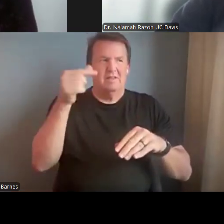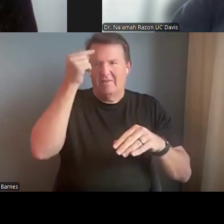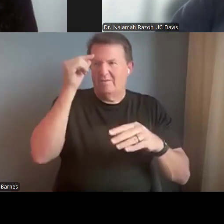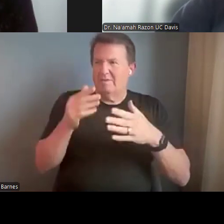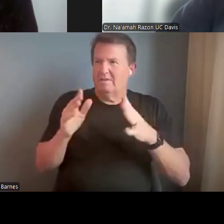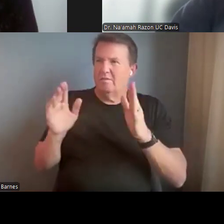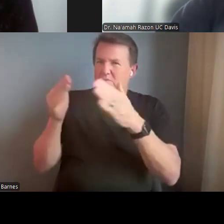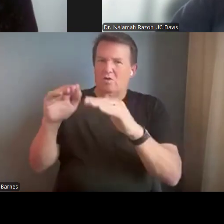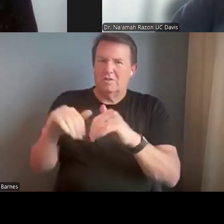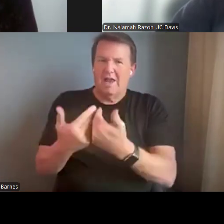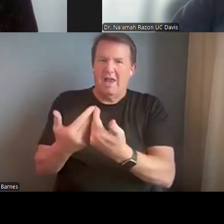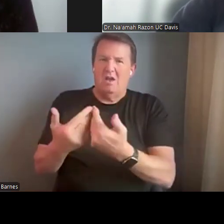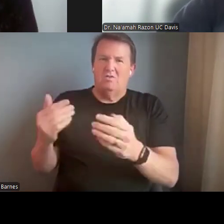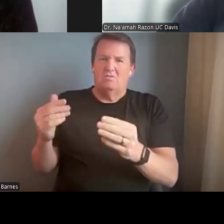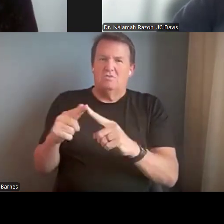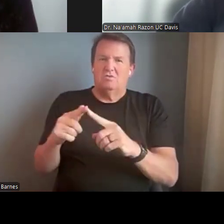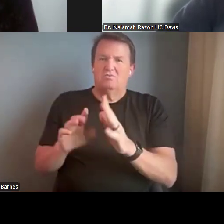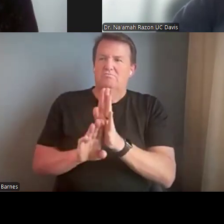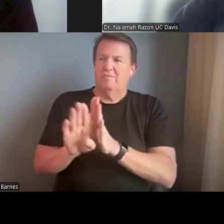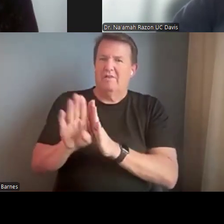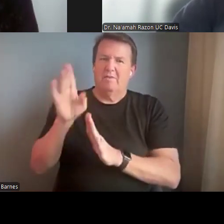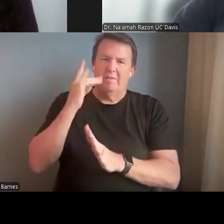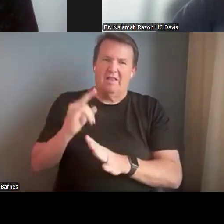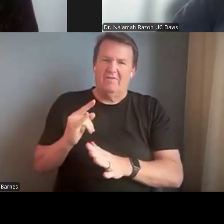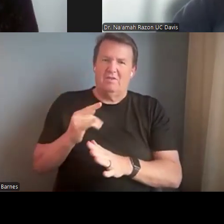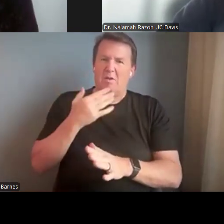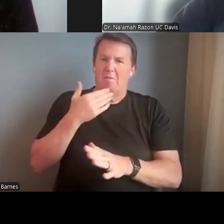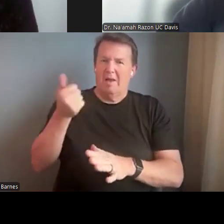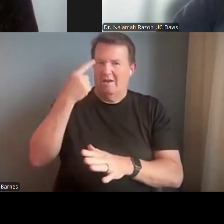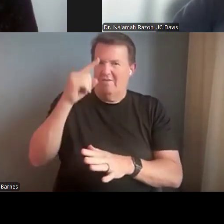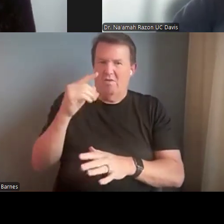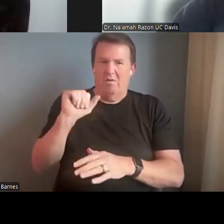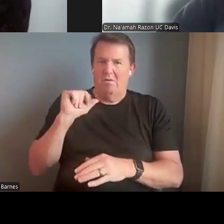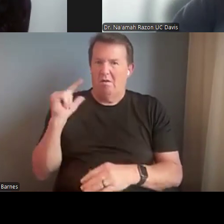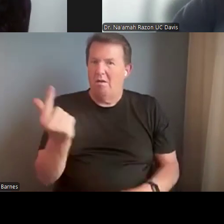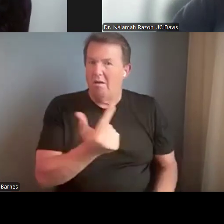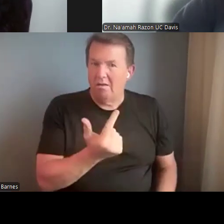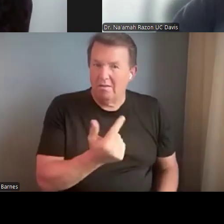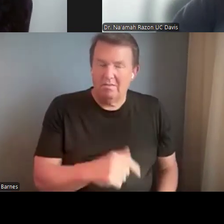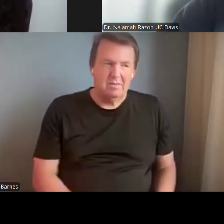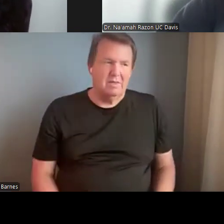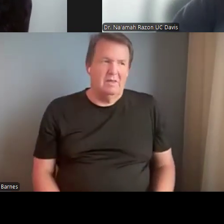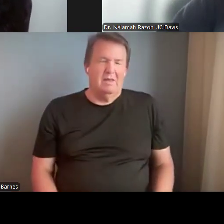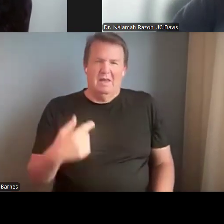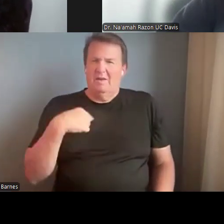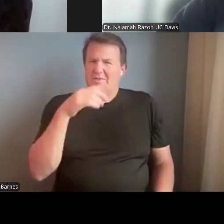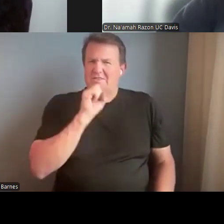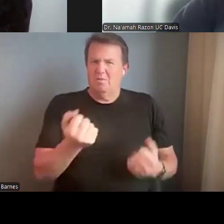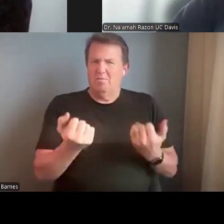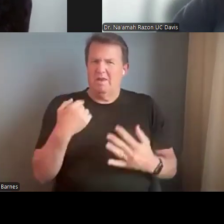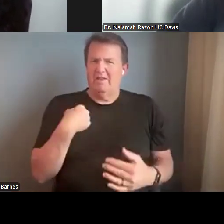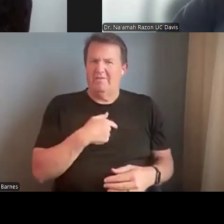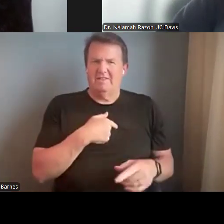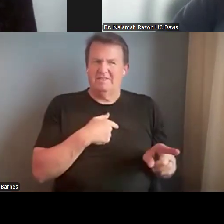for everyone to age in. And it strikes me that I'm assuming many of us would argue,